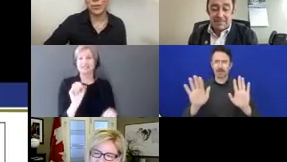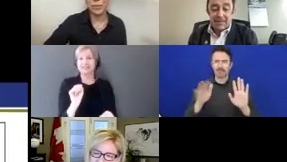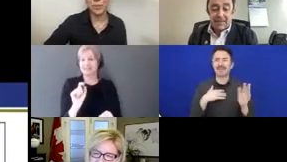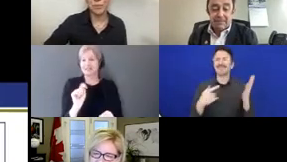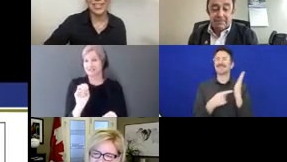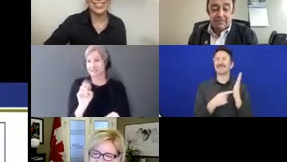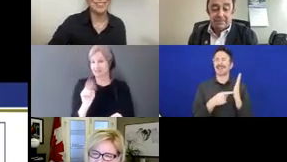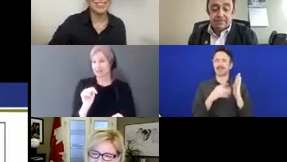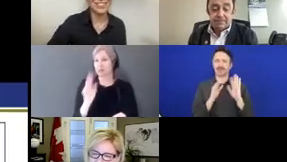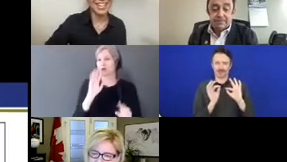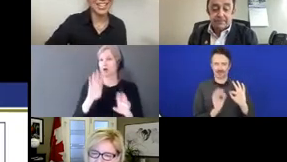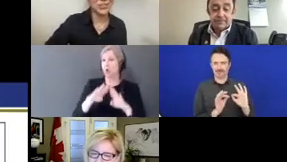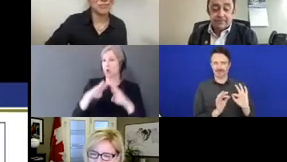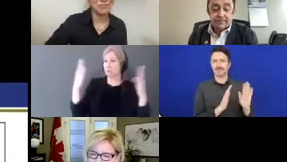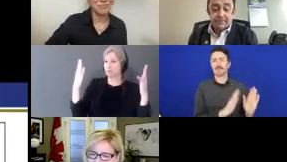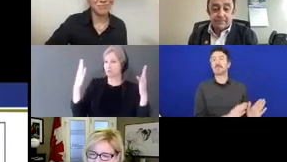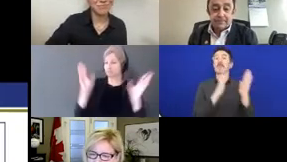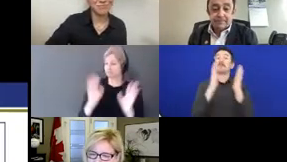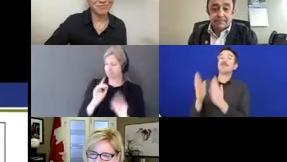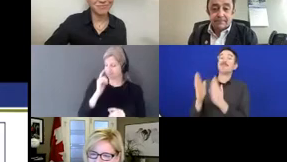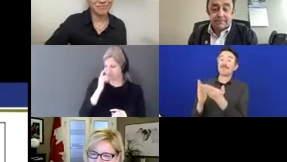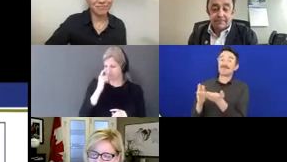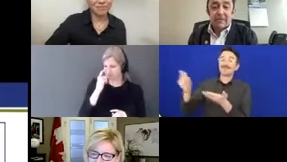our opening remarks. Thank you.